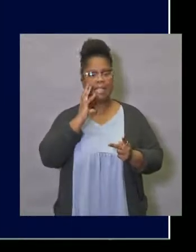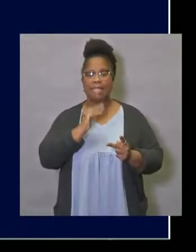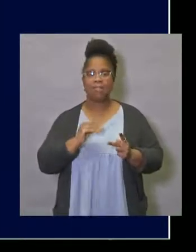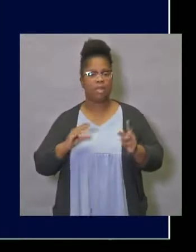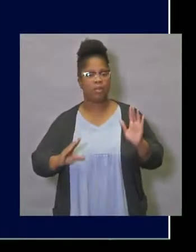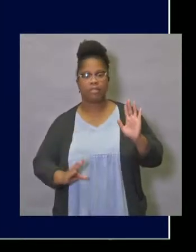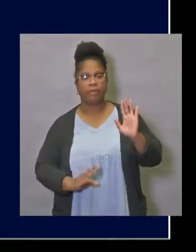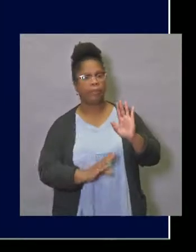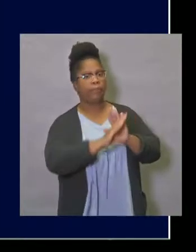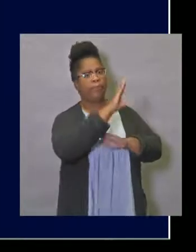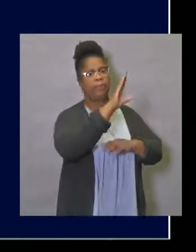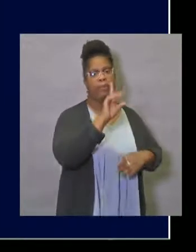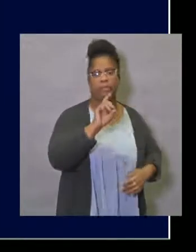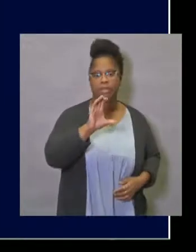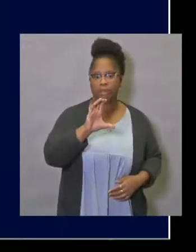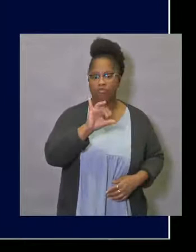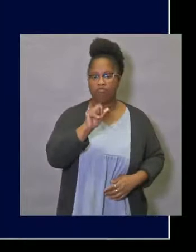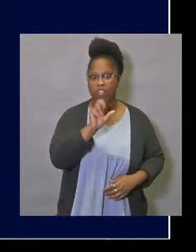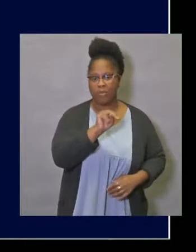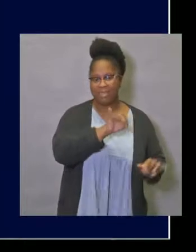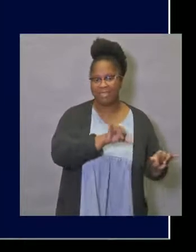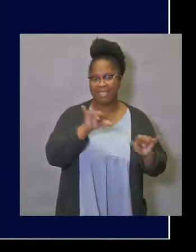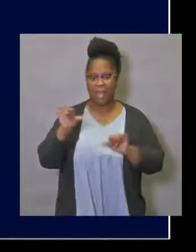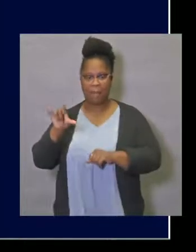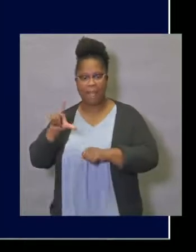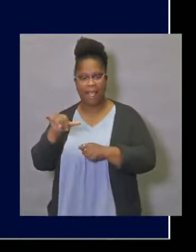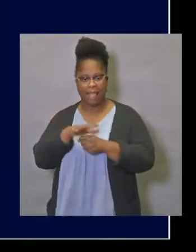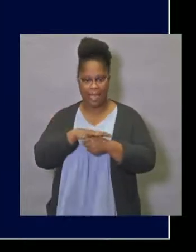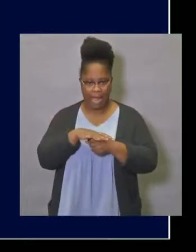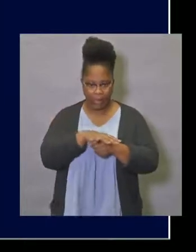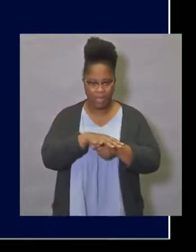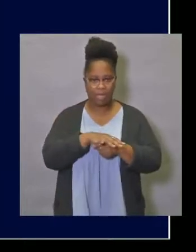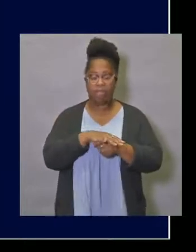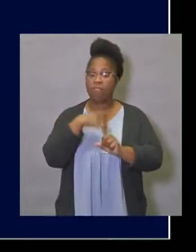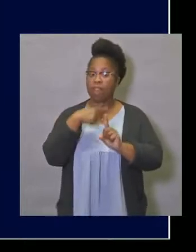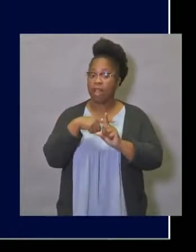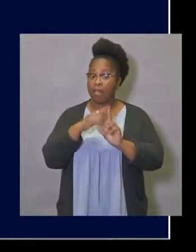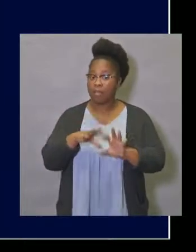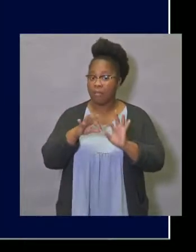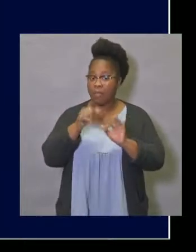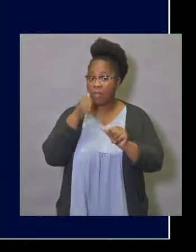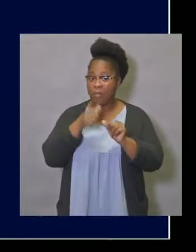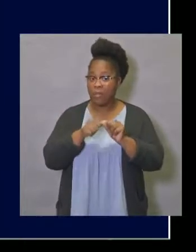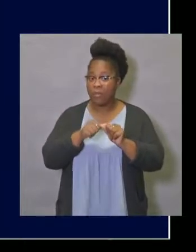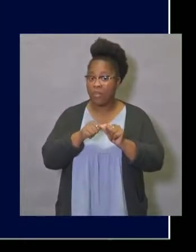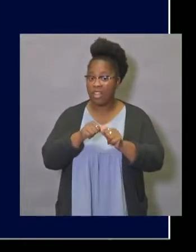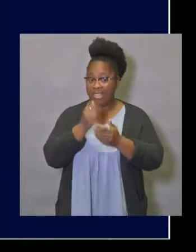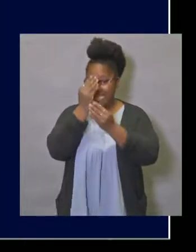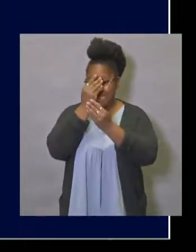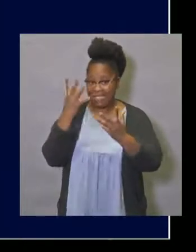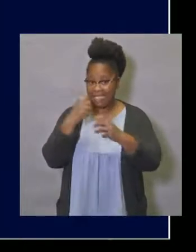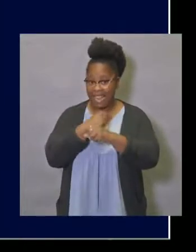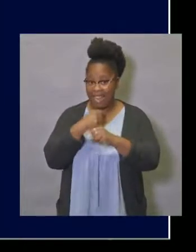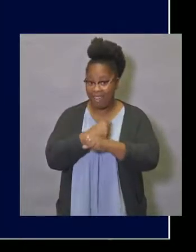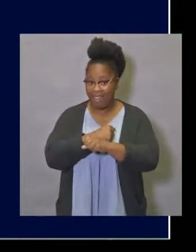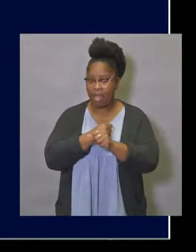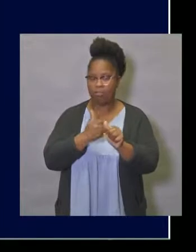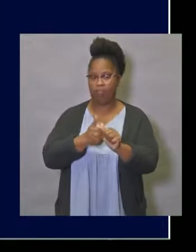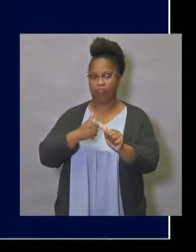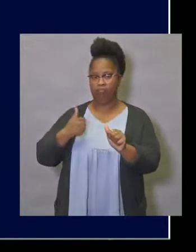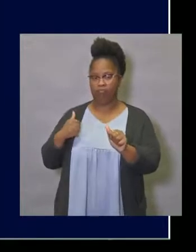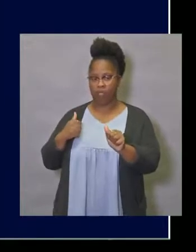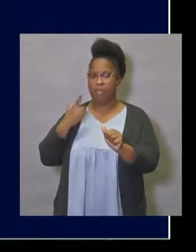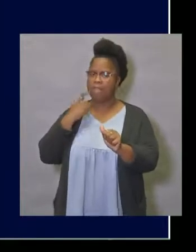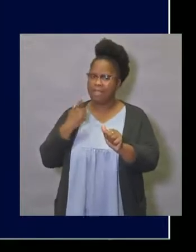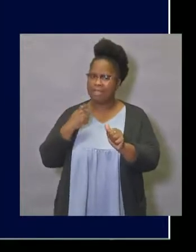did in December and January. Also, we need to remember that there are lags in this data because of the time it takes to